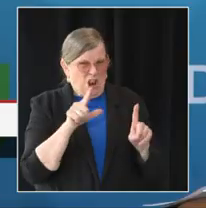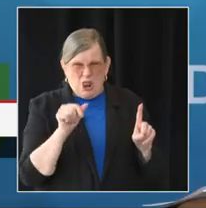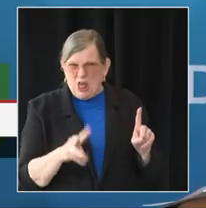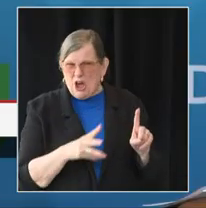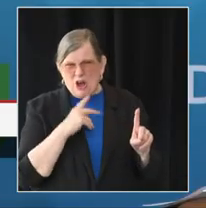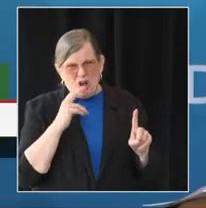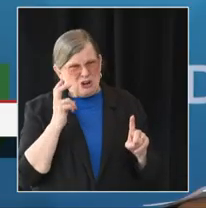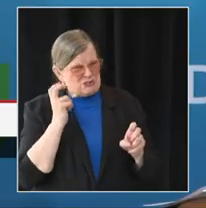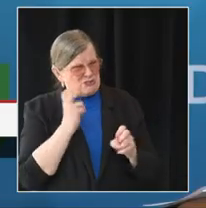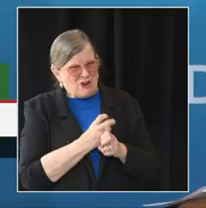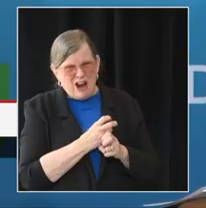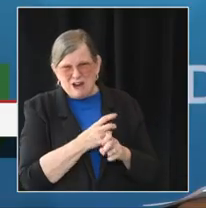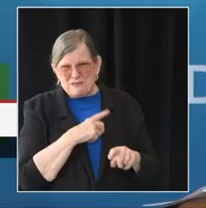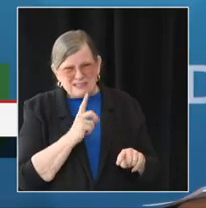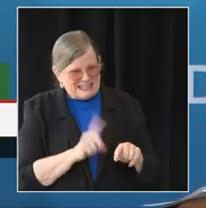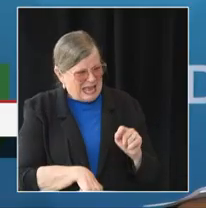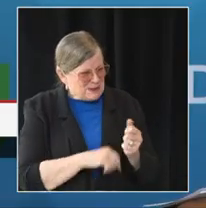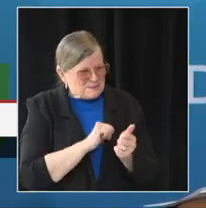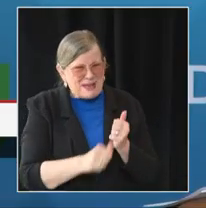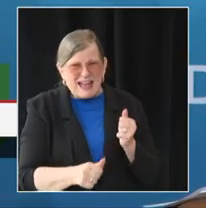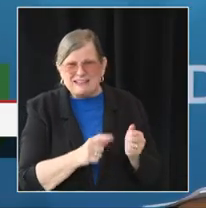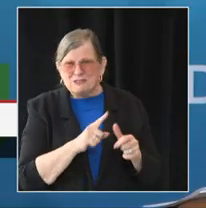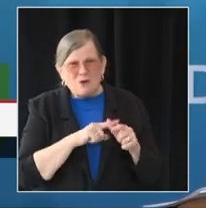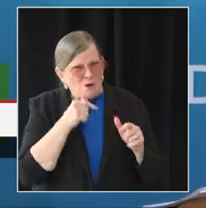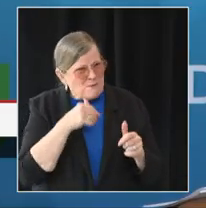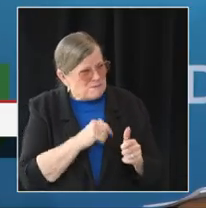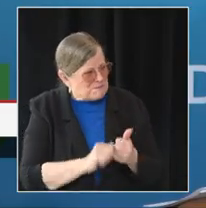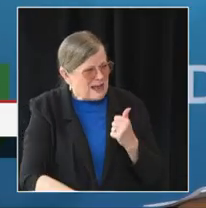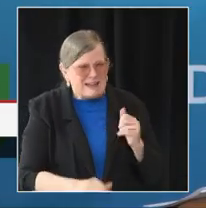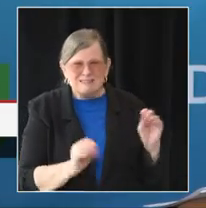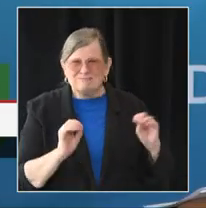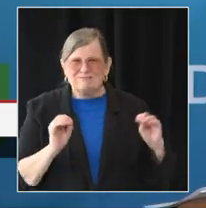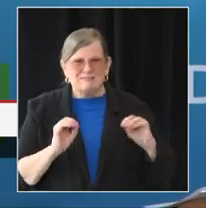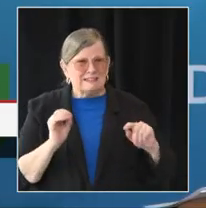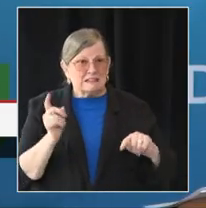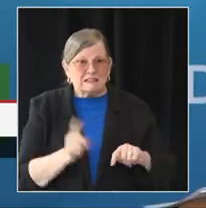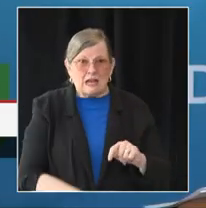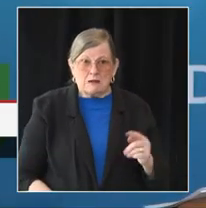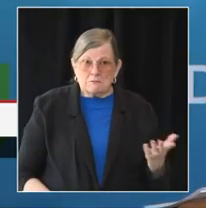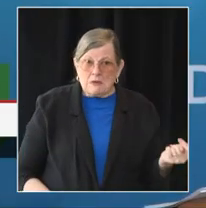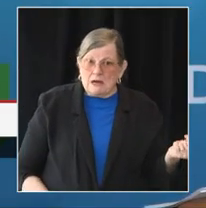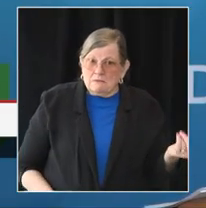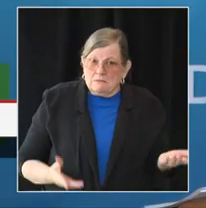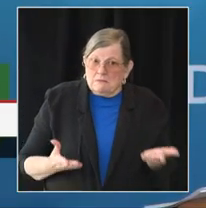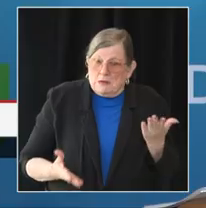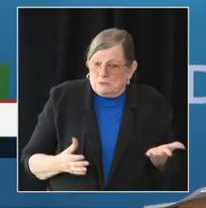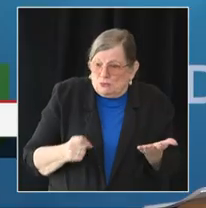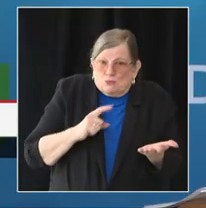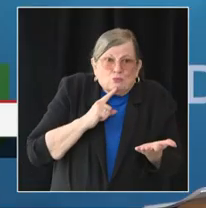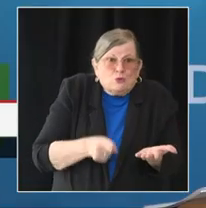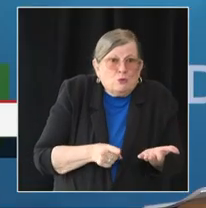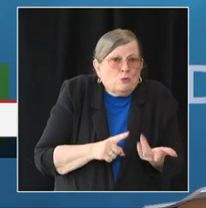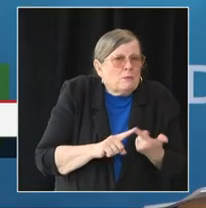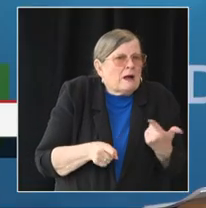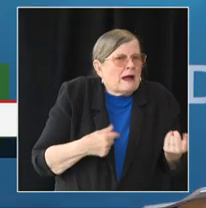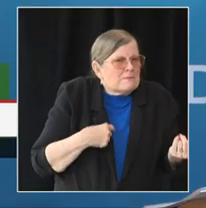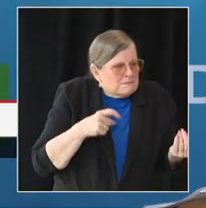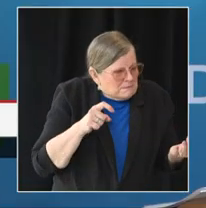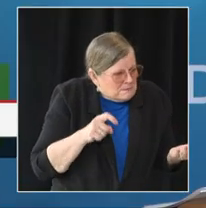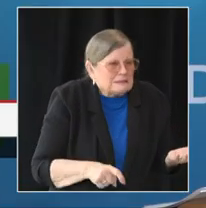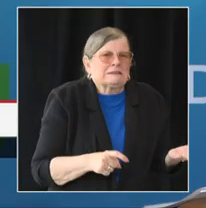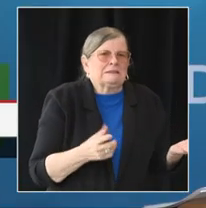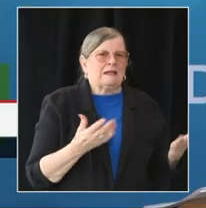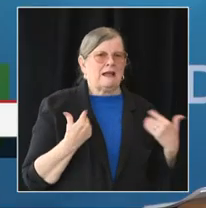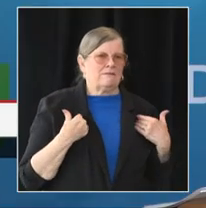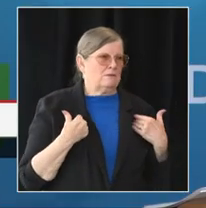do it, Mayor. Don't put it in. It won't pass. And that may be the case, but I have to advance what I think is right